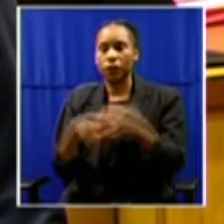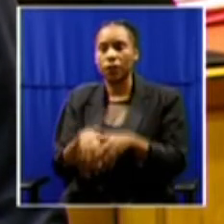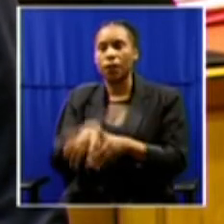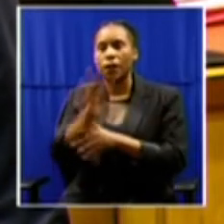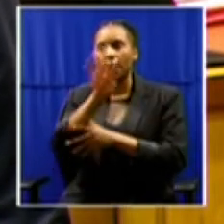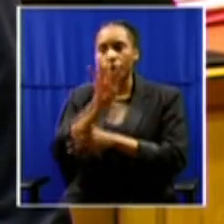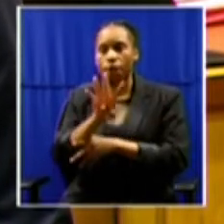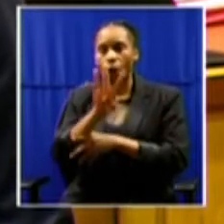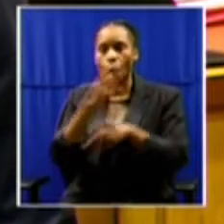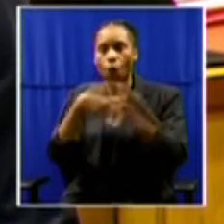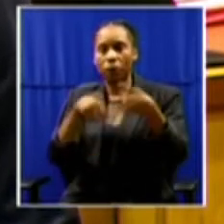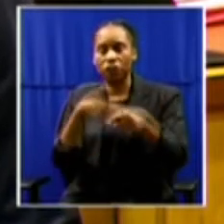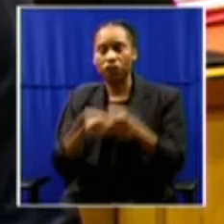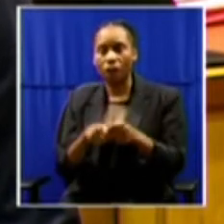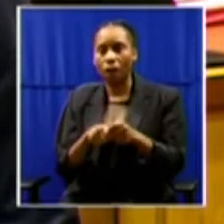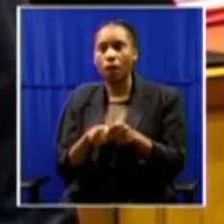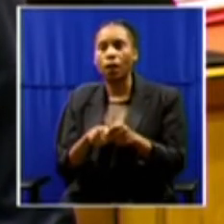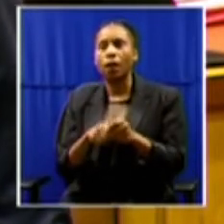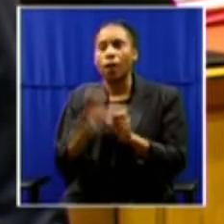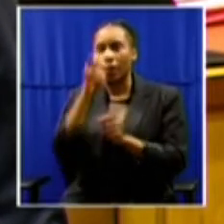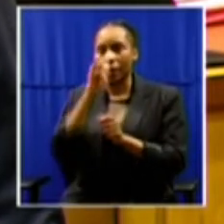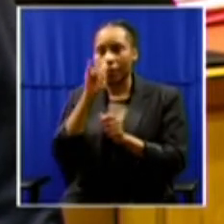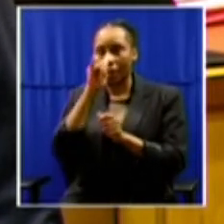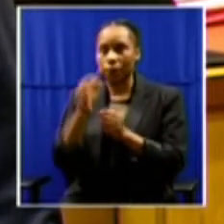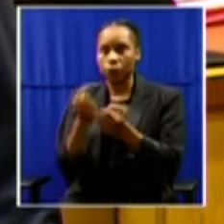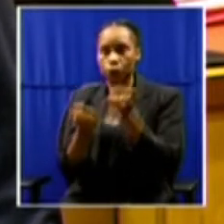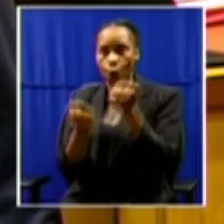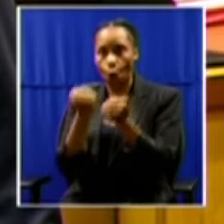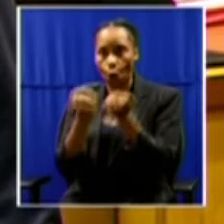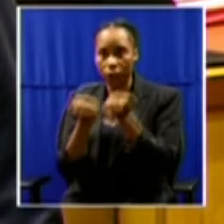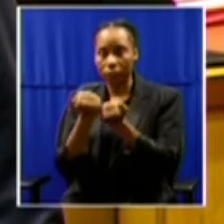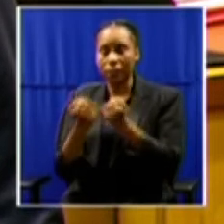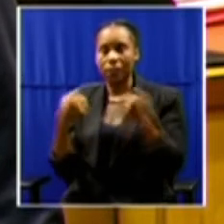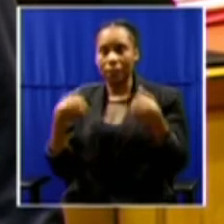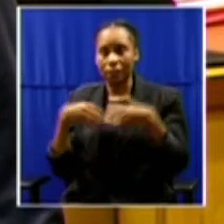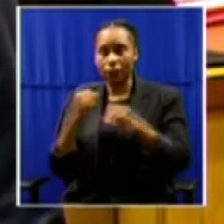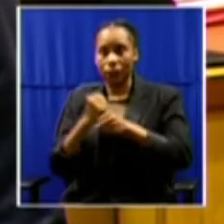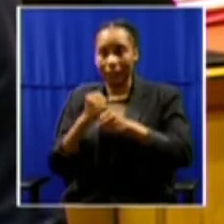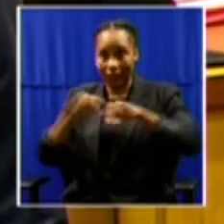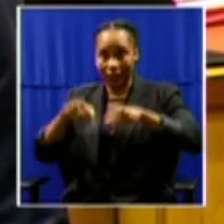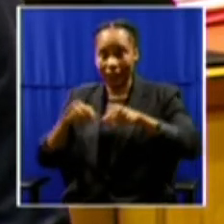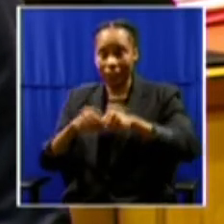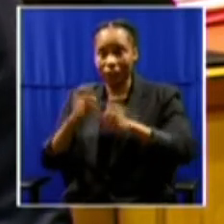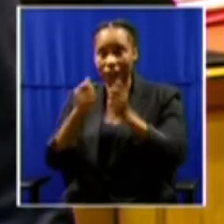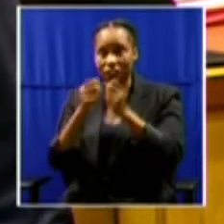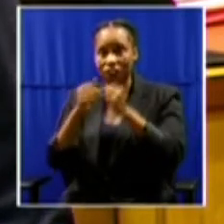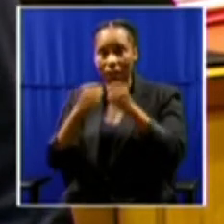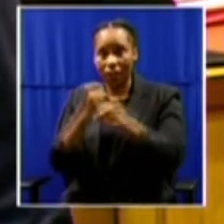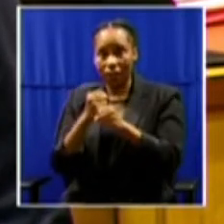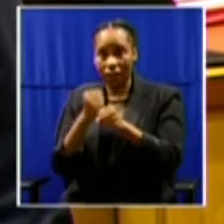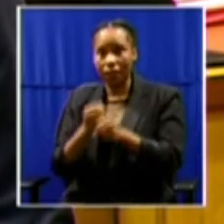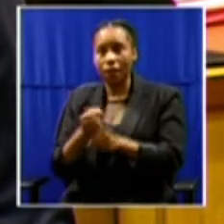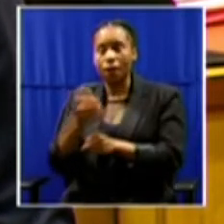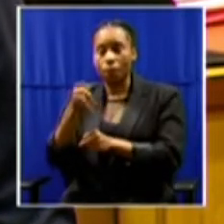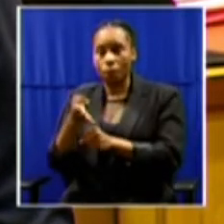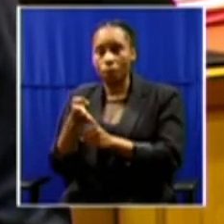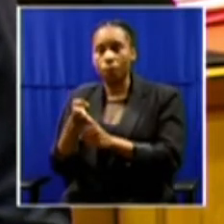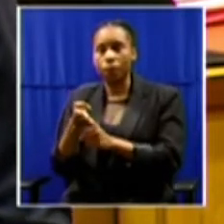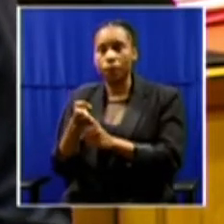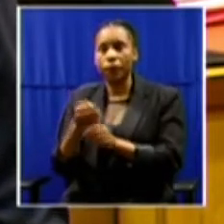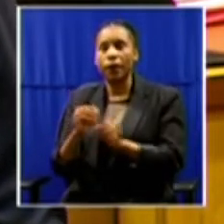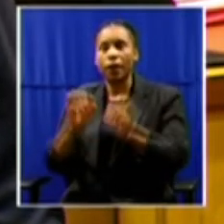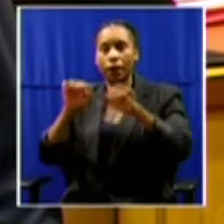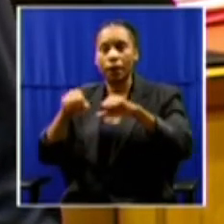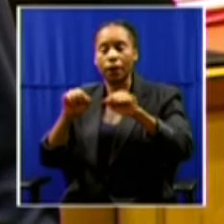commercial crimes court that will be rolled out during this financial year, which we have brought forward to enable the